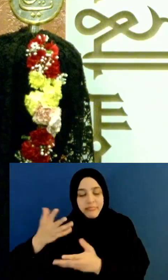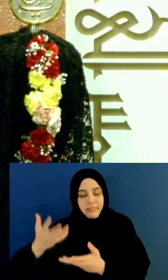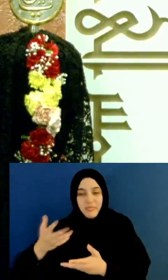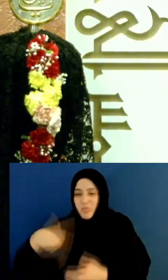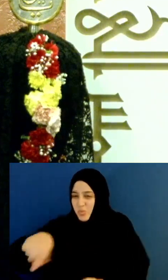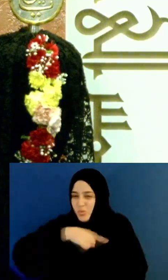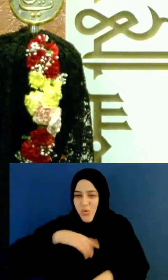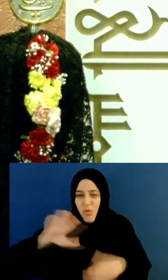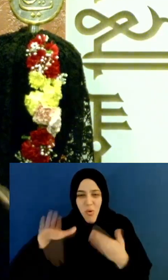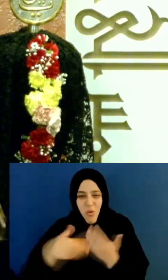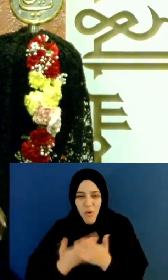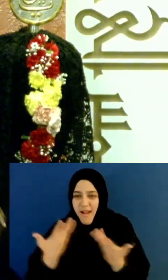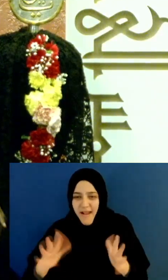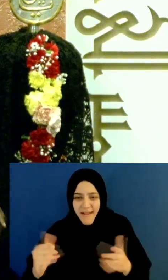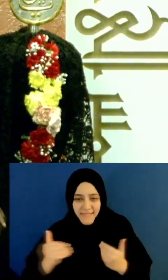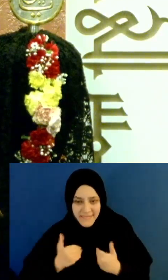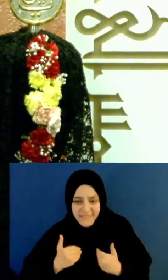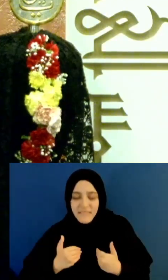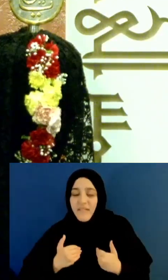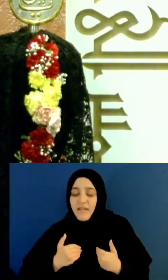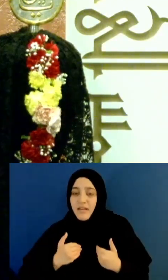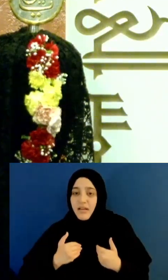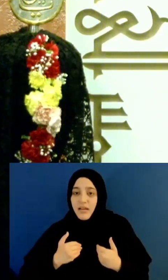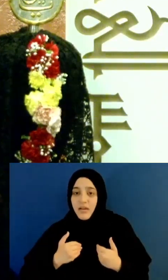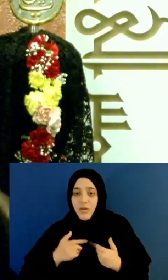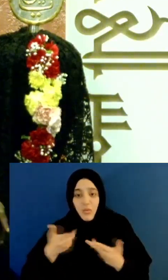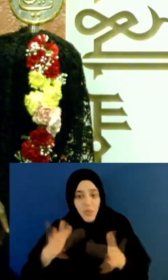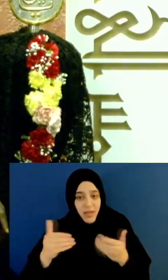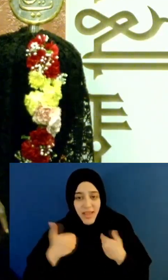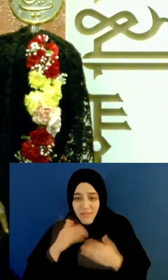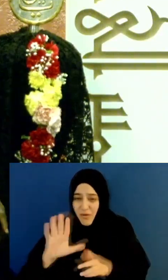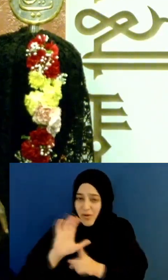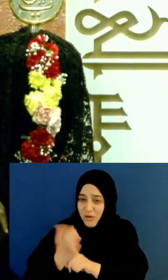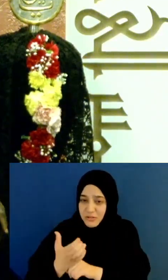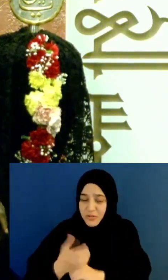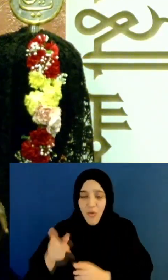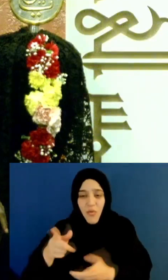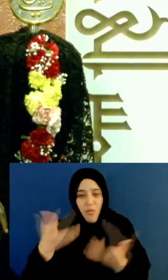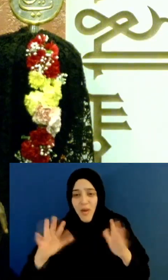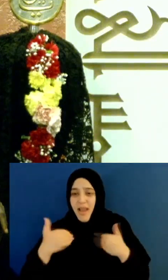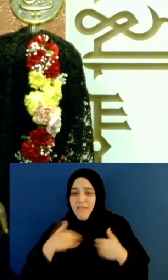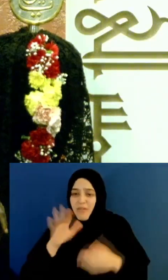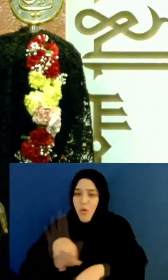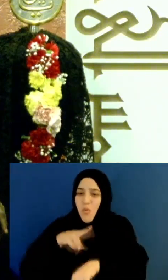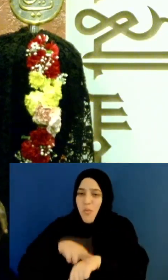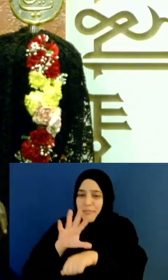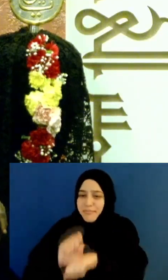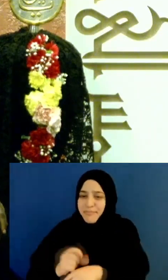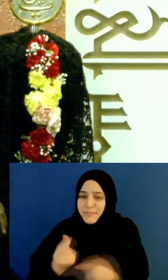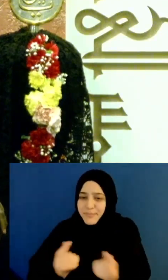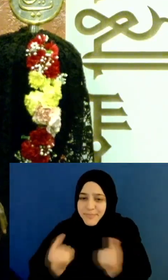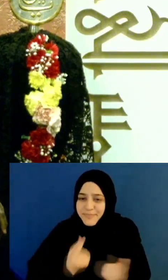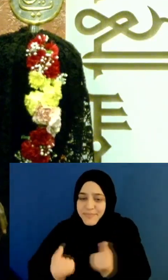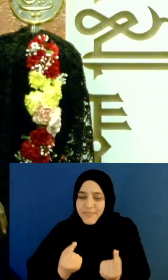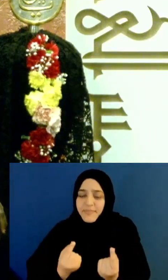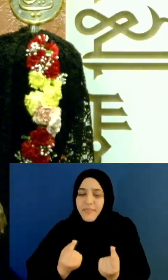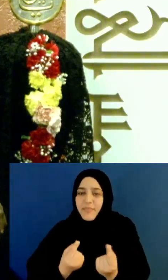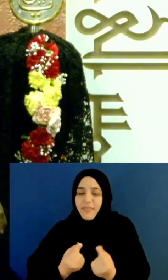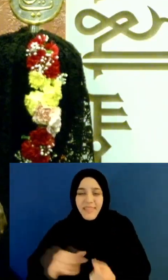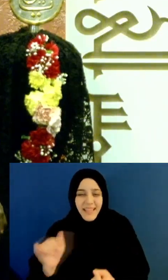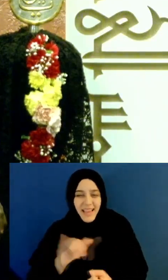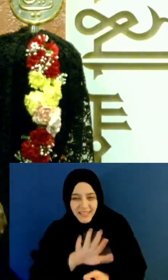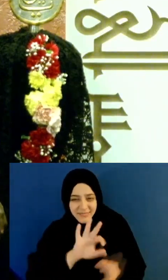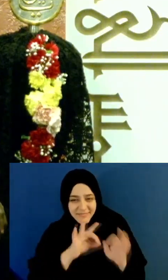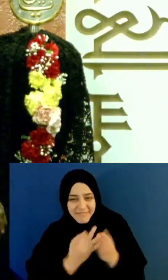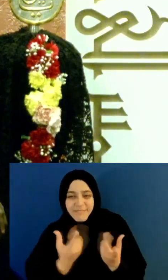You've got your culture. You've got your norms. You know, when you have marriages within our Khoja, when you do a Mendi or what, Mark, what